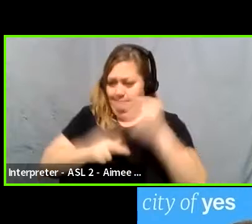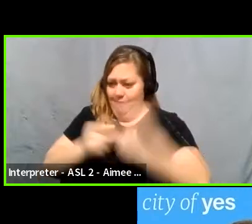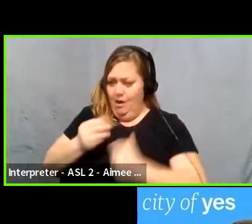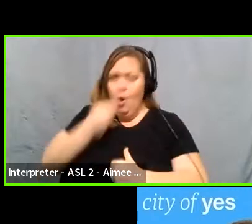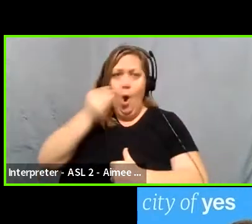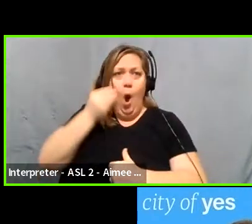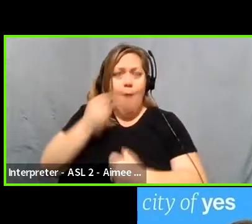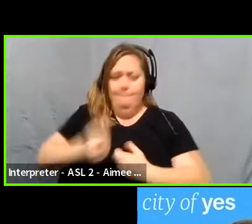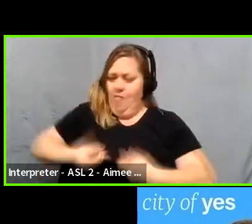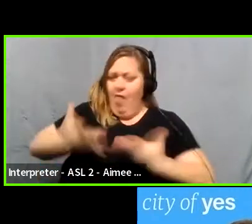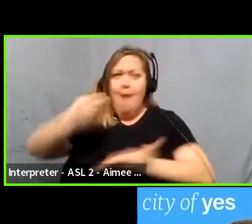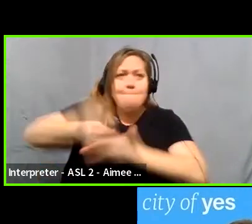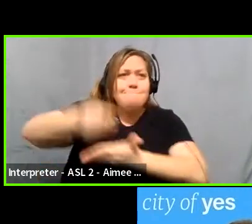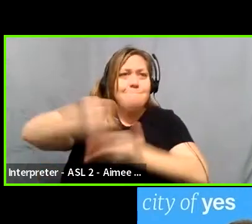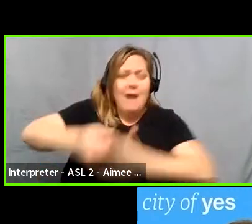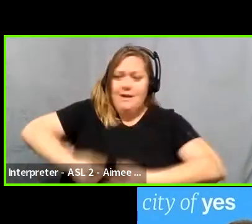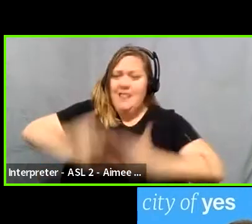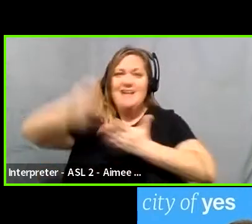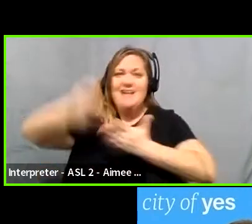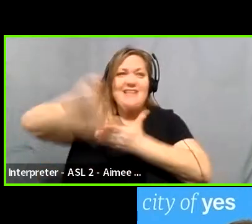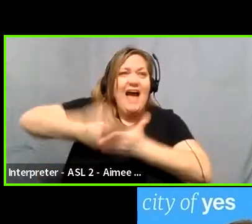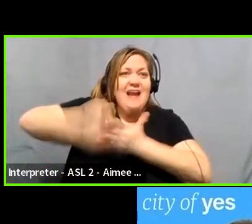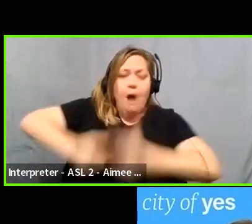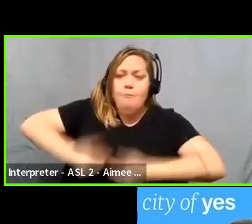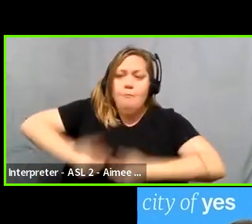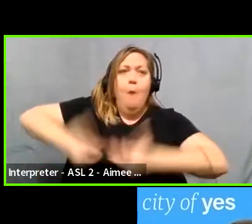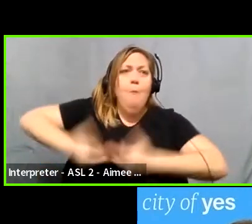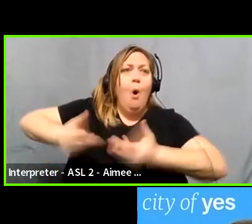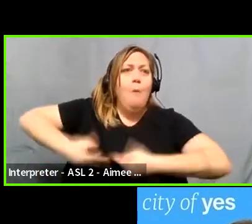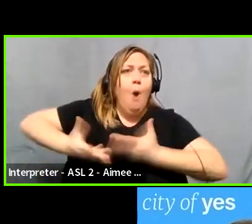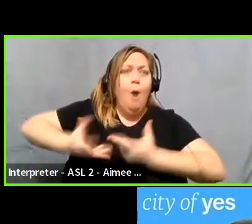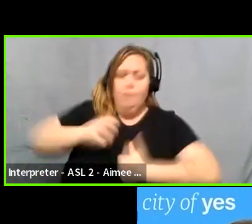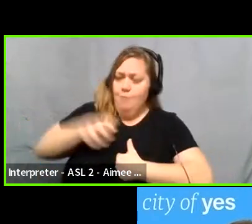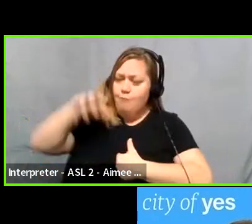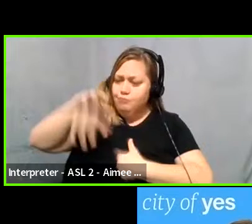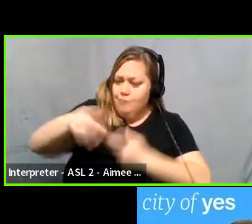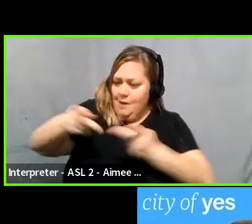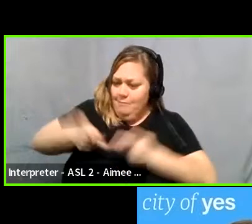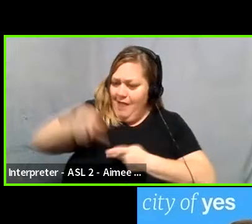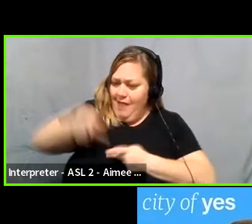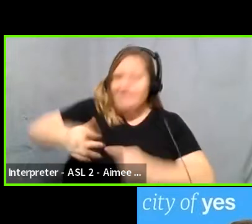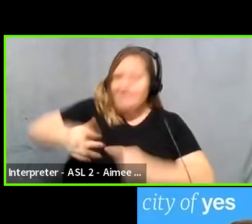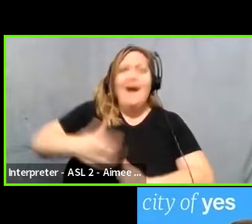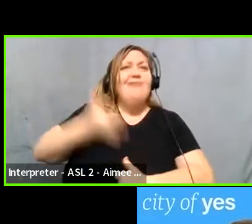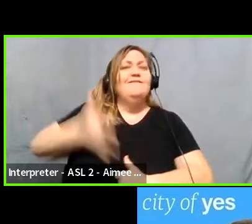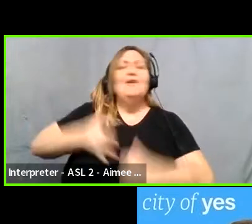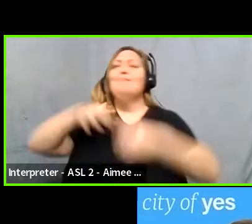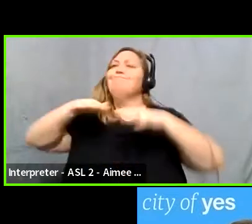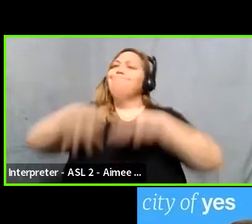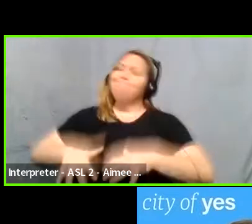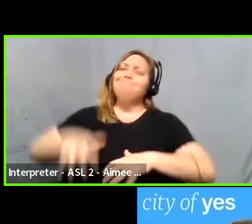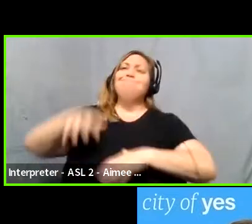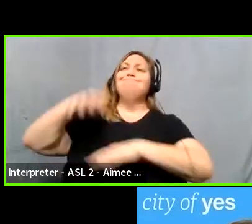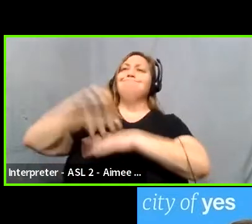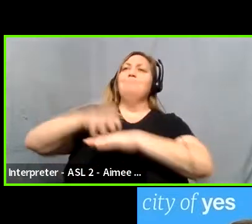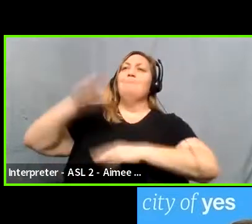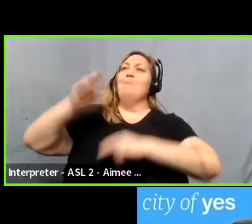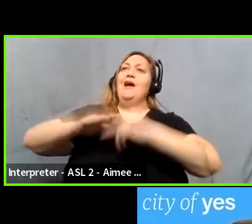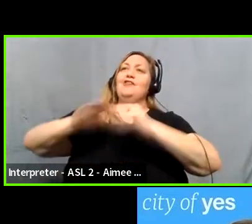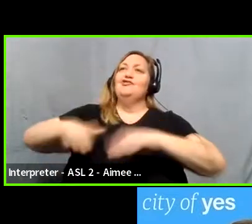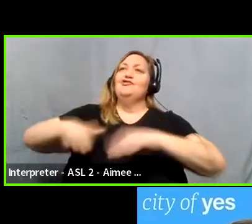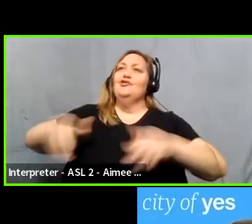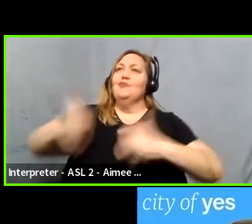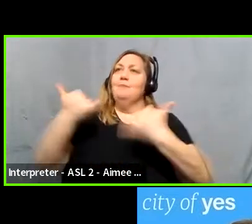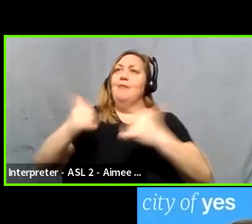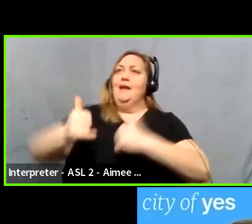I've spent a lot of money. I pay a lot of taxes to be in a place where I feel that my children can play in a